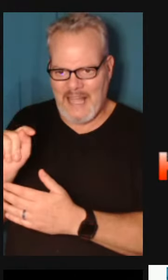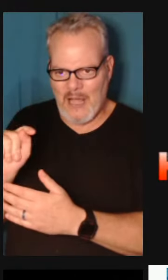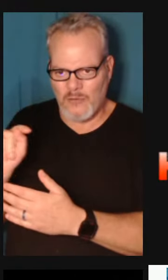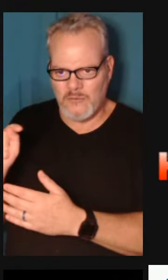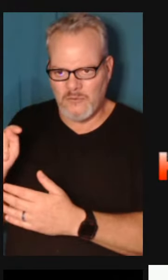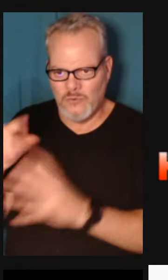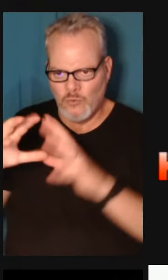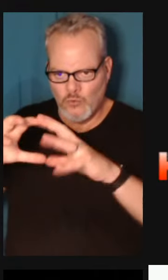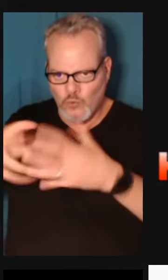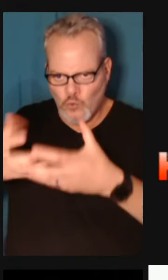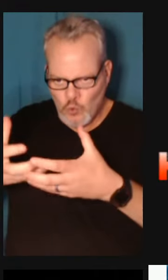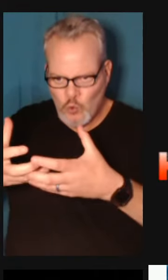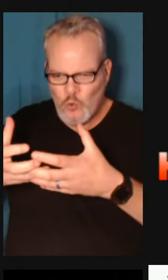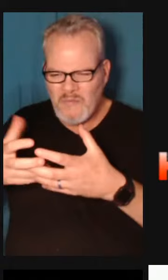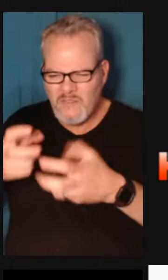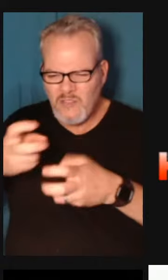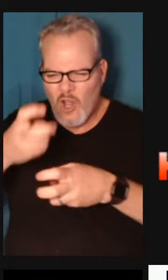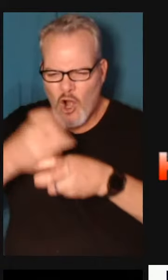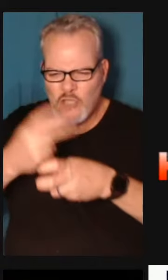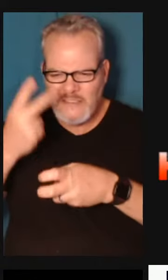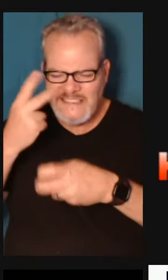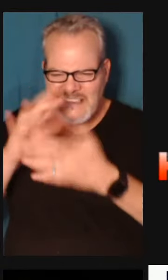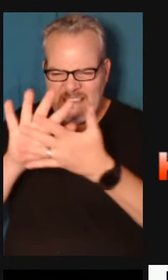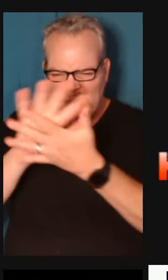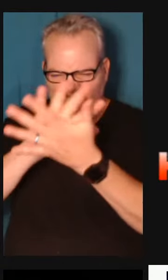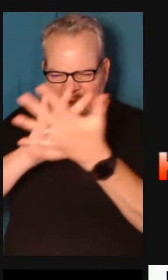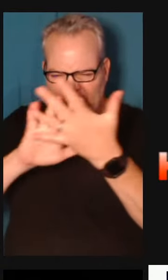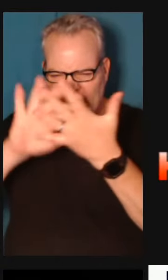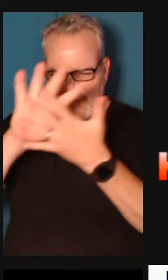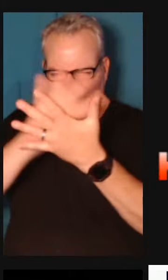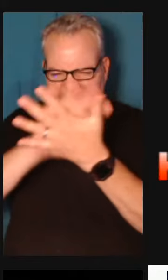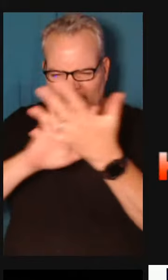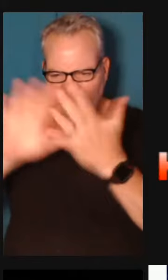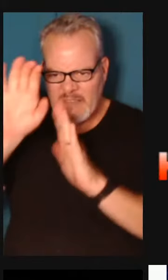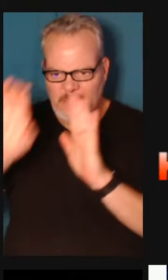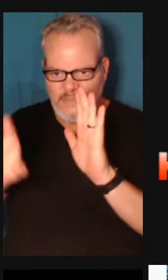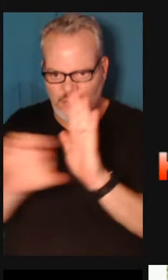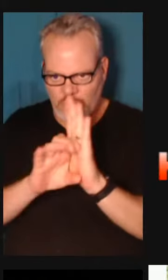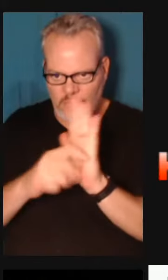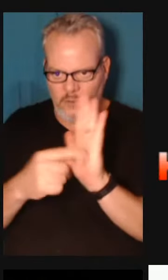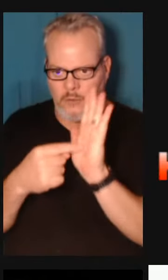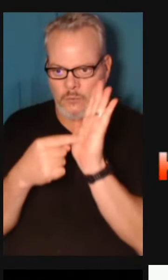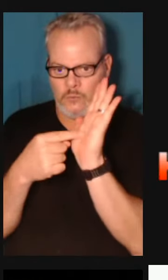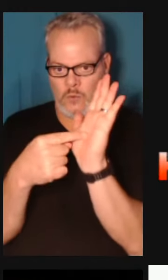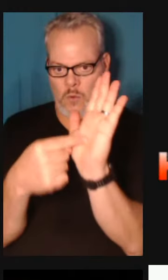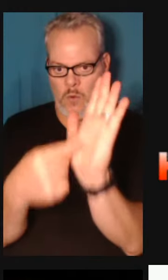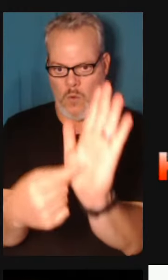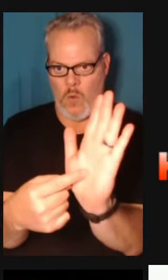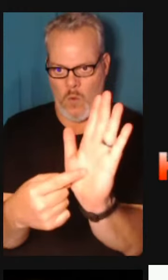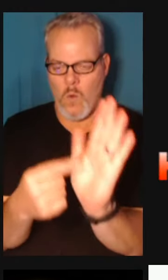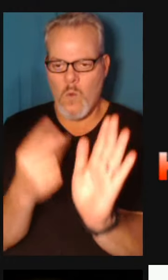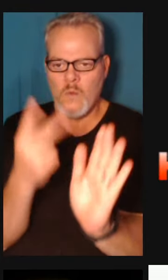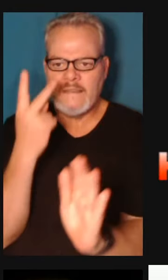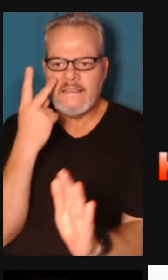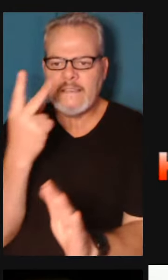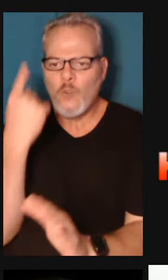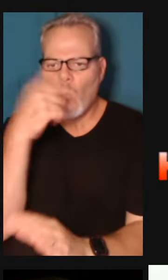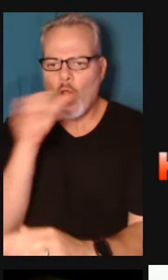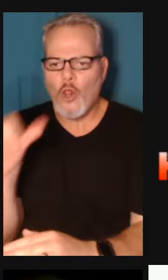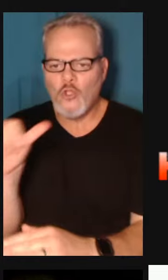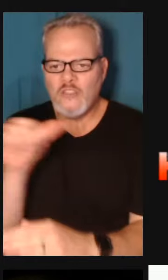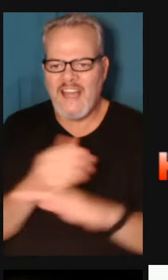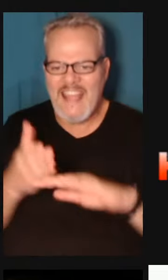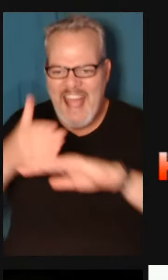blurry, low-res images here that we'll just kind of go through and see what that looked like after the